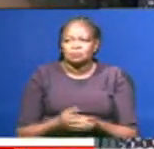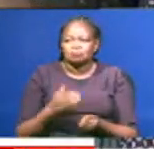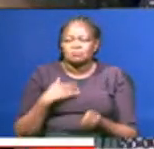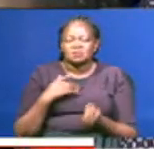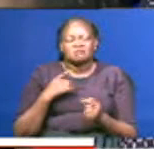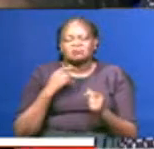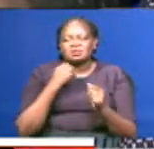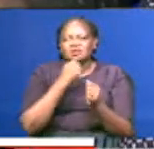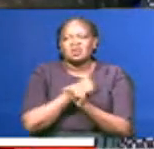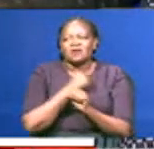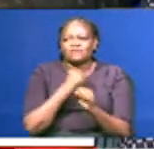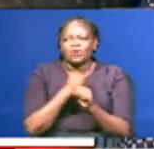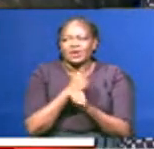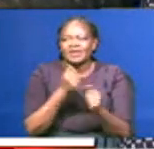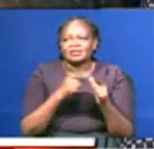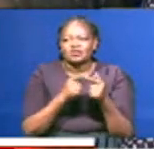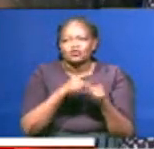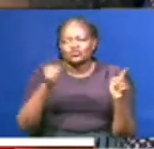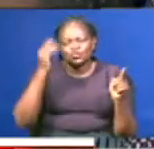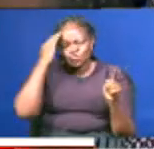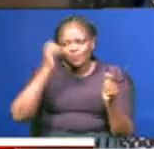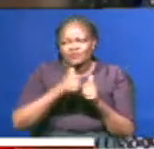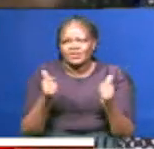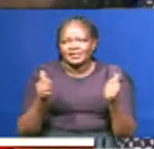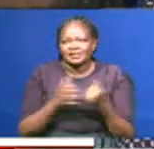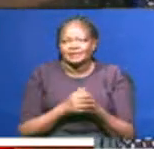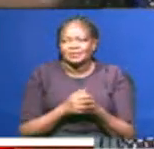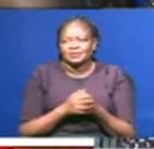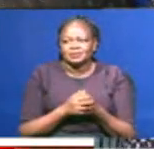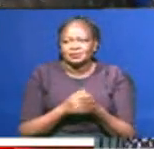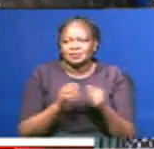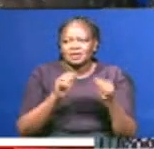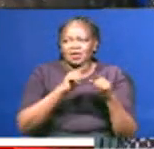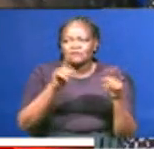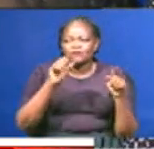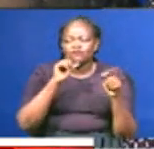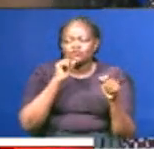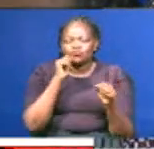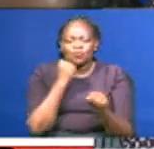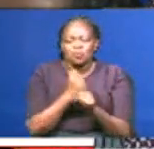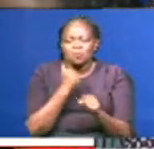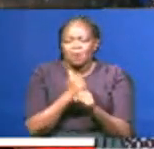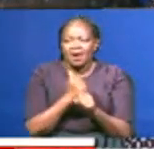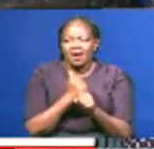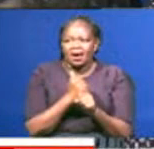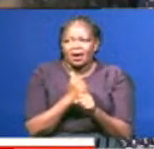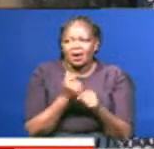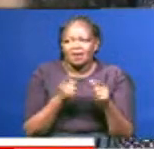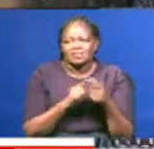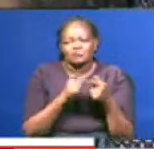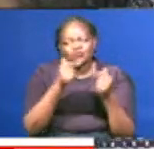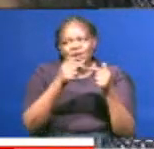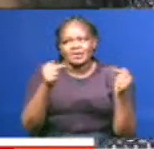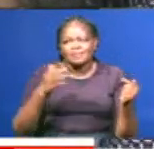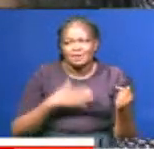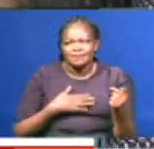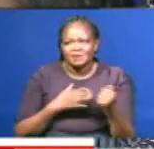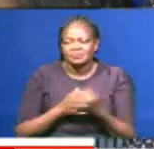Performance. Na nyinyi wote mnanijua. Wewe kama si mchapa kazi, wewe ni adui yangu.